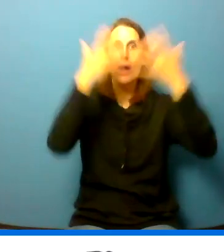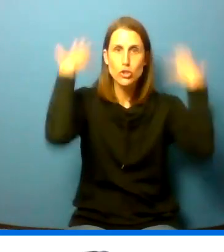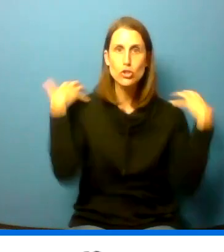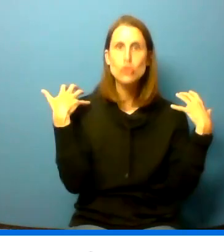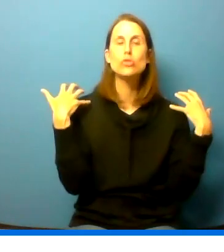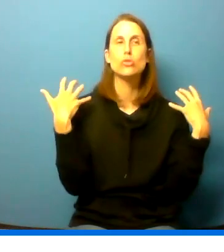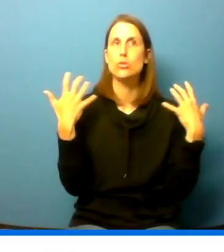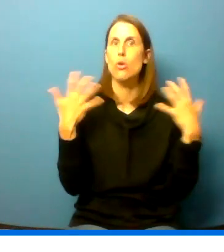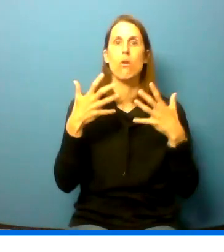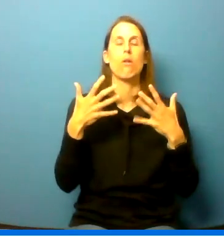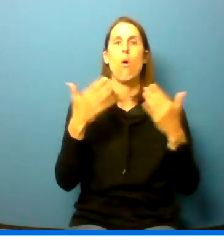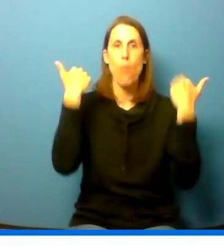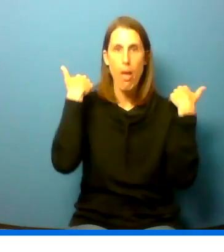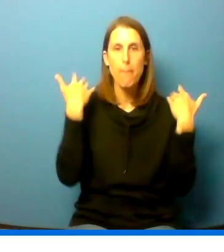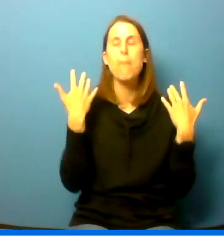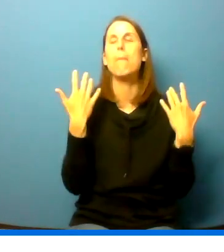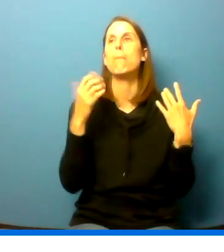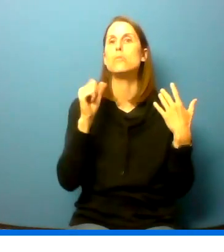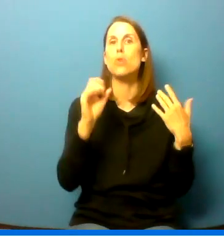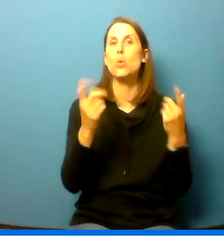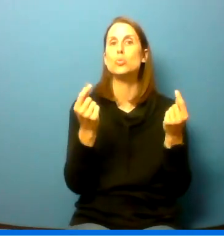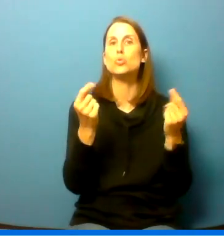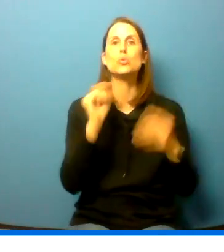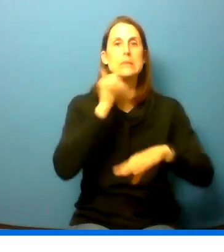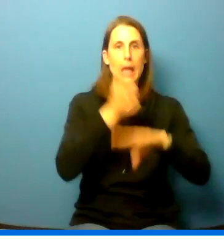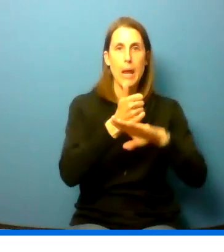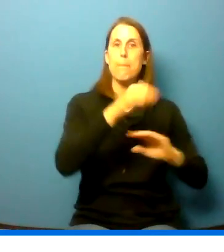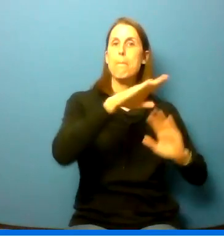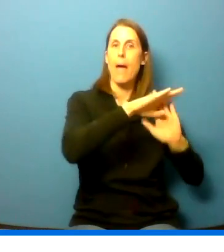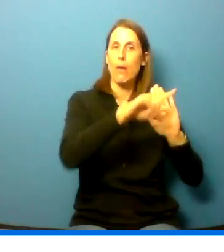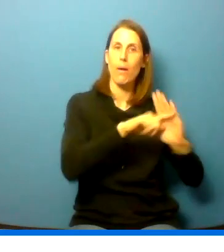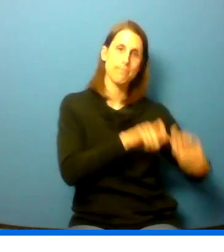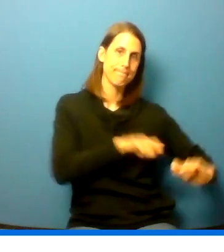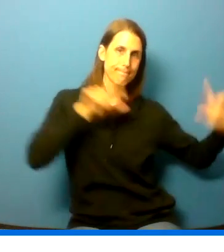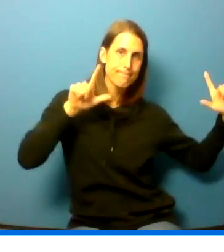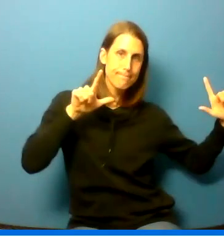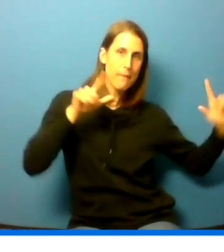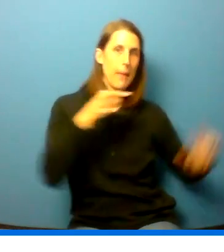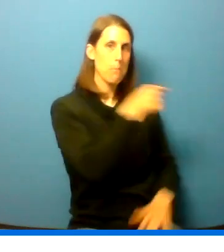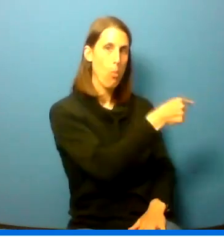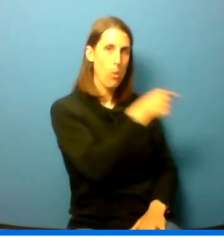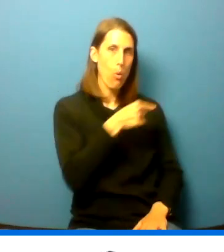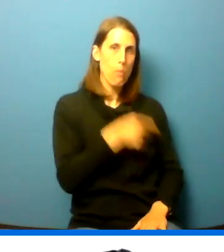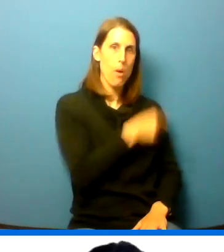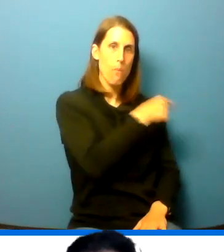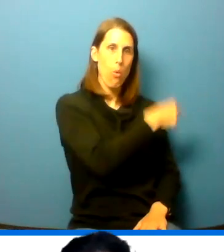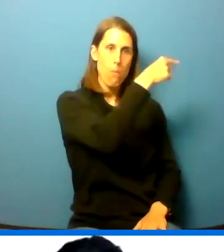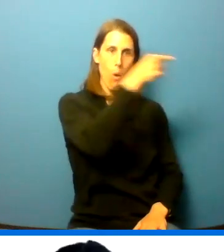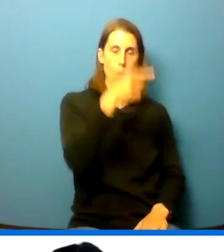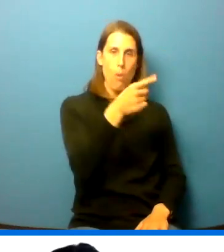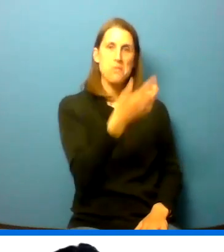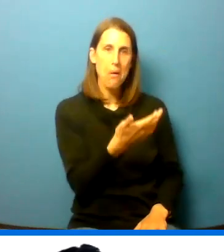busy. And so putting it as a virtual background just minimizes that, and you can kind of point with your own fingers, which is cool. Very cool. Very